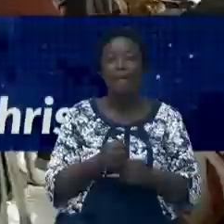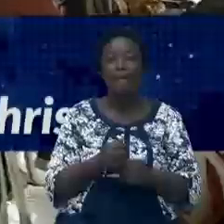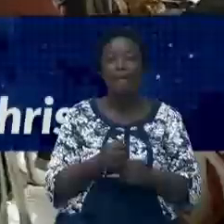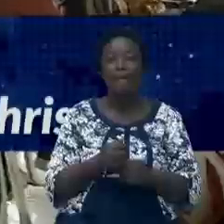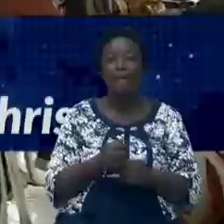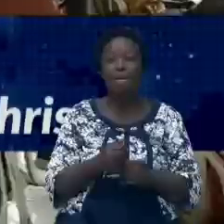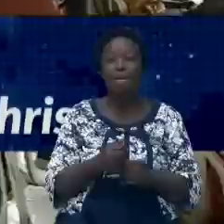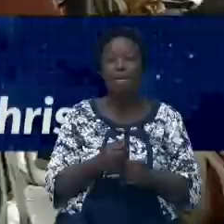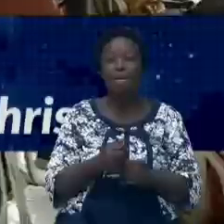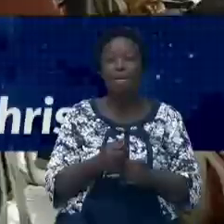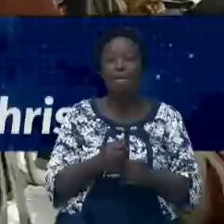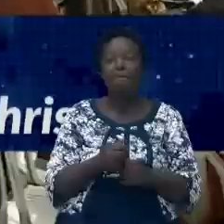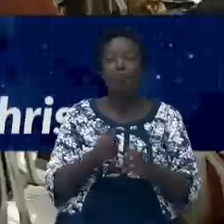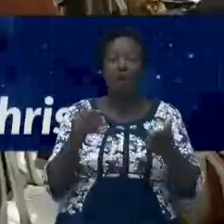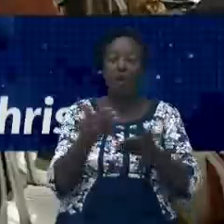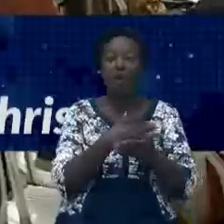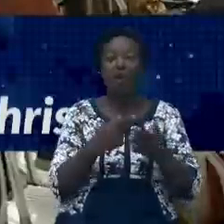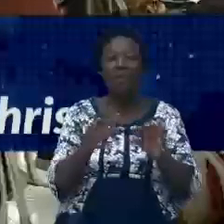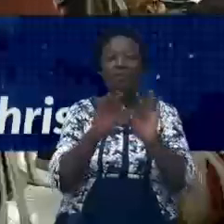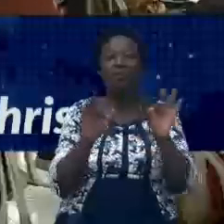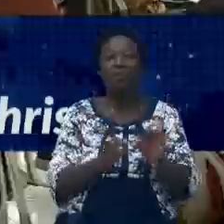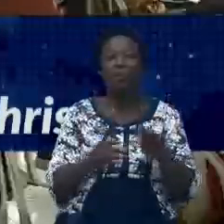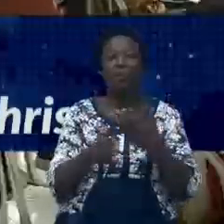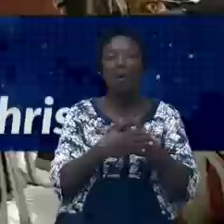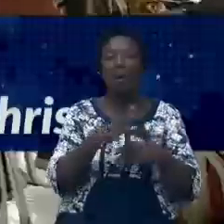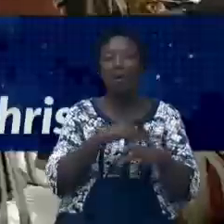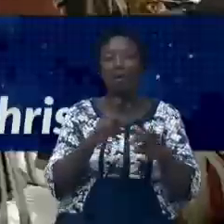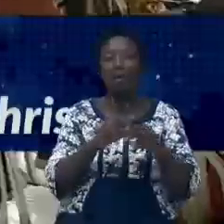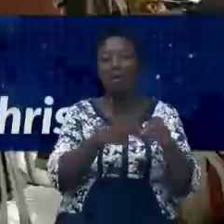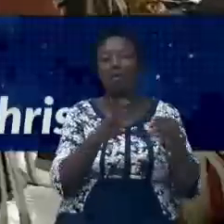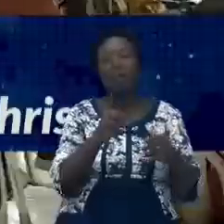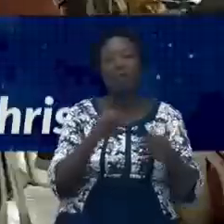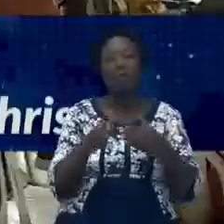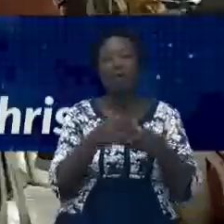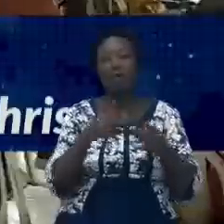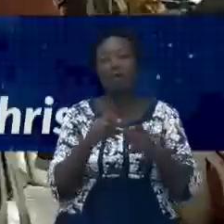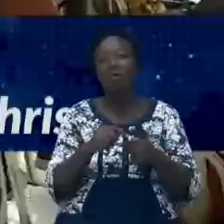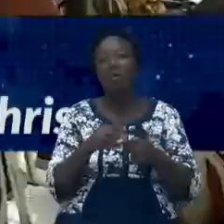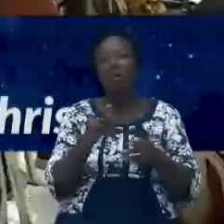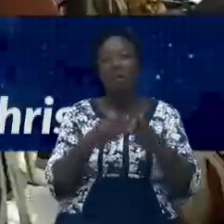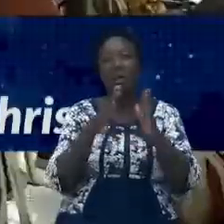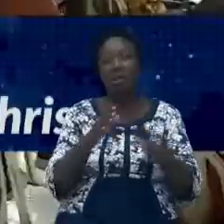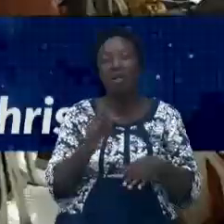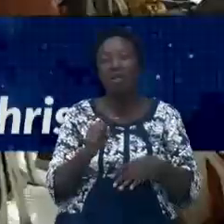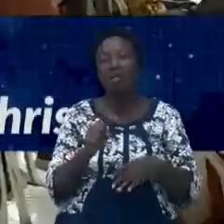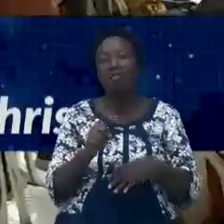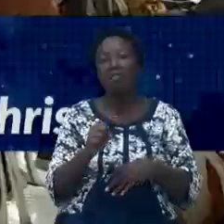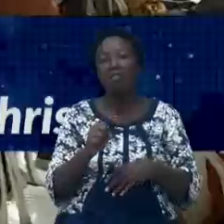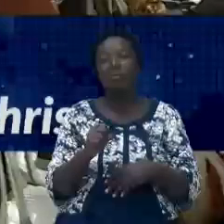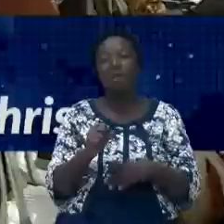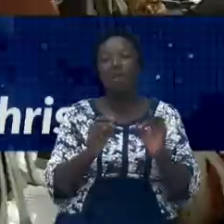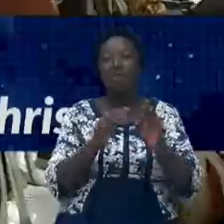Christ. Let's do quick, collect the slips back and hand them over to